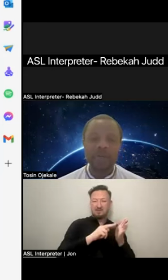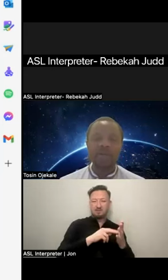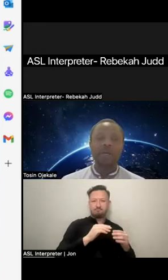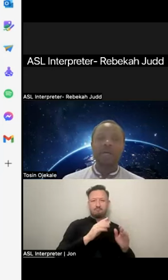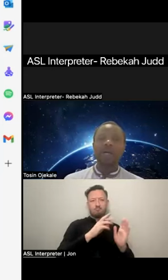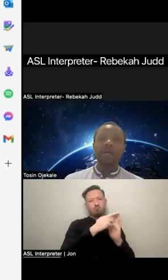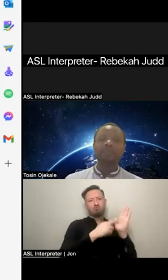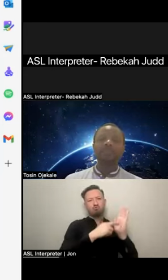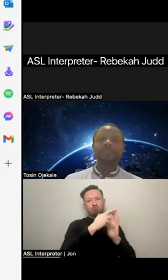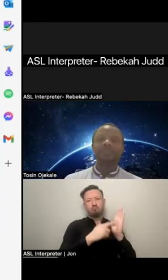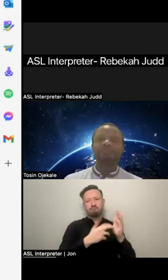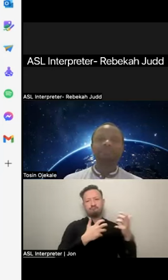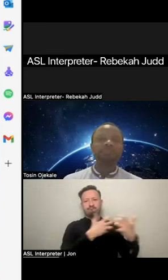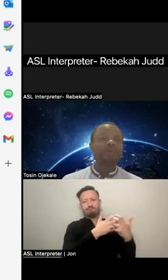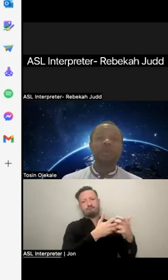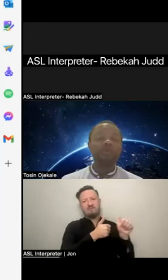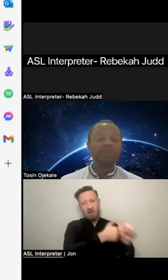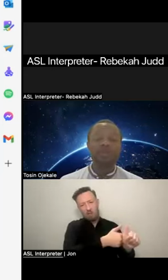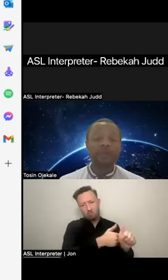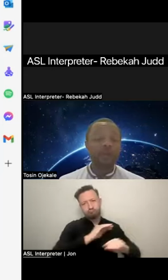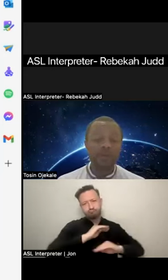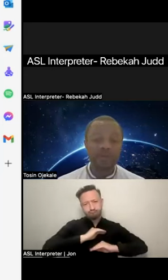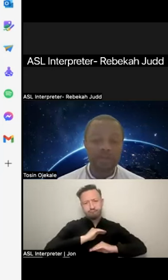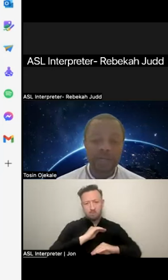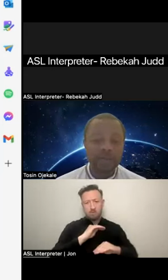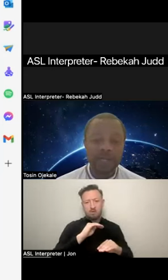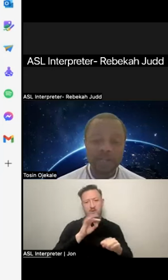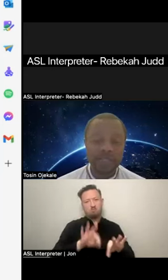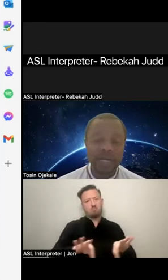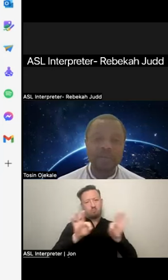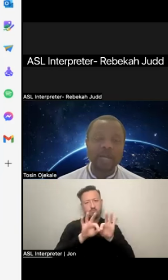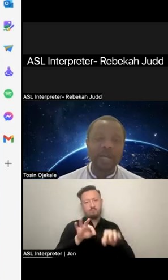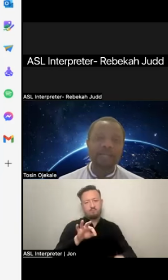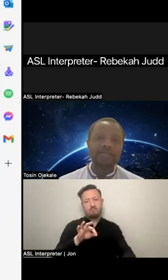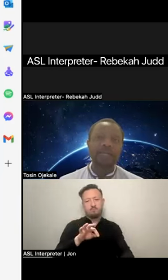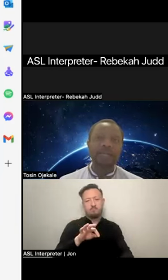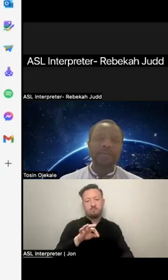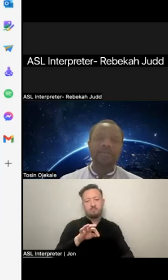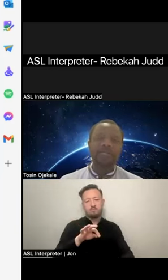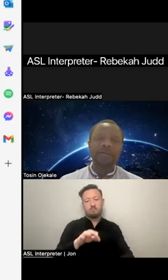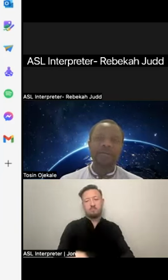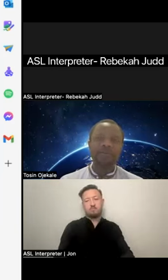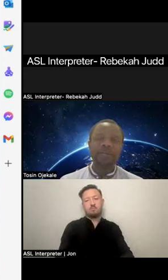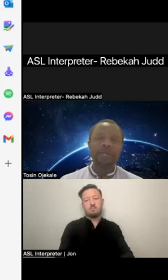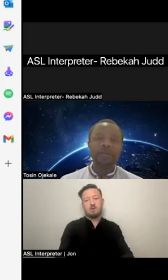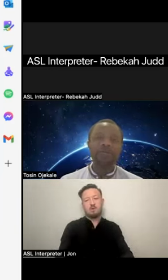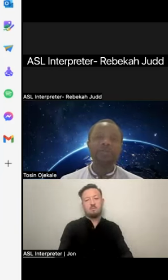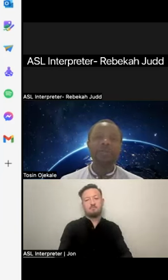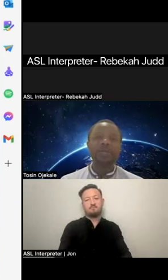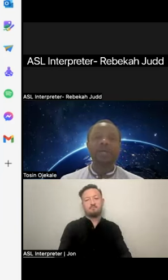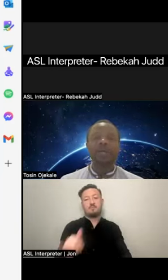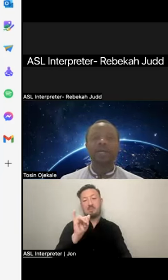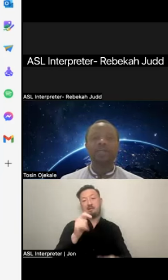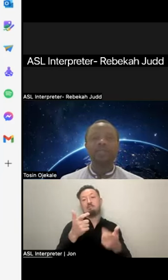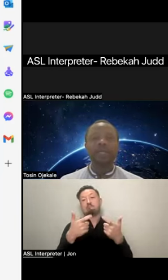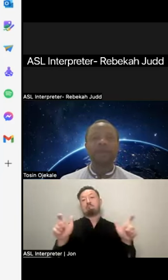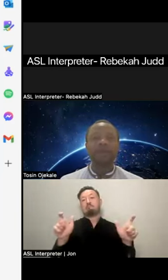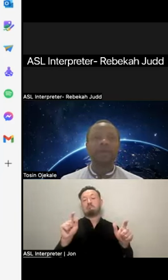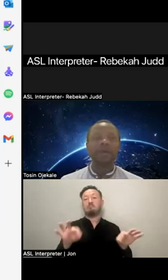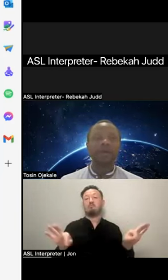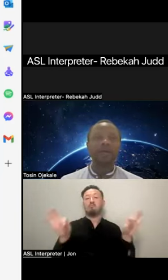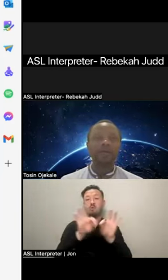people. Some people just focus on regulations and compliance because they are really, really huge,